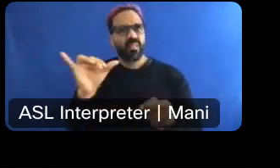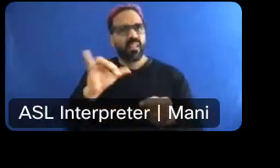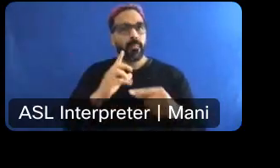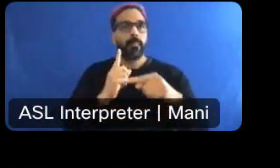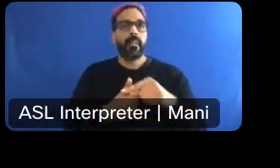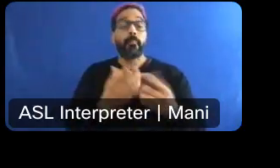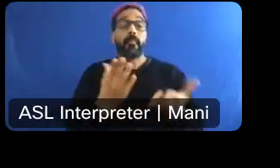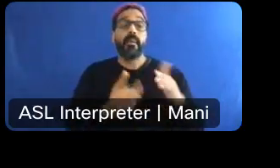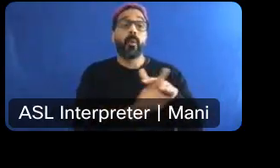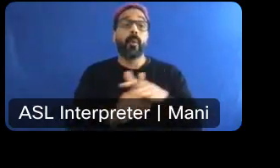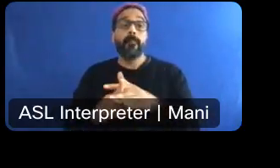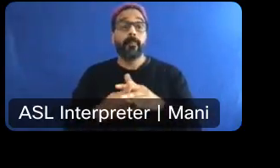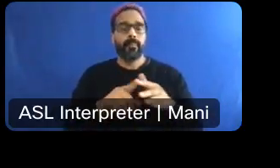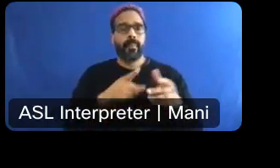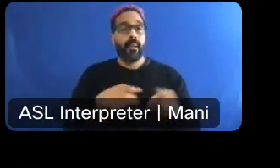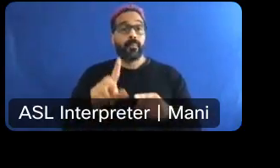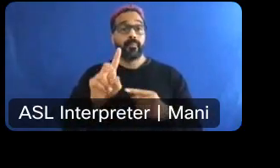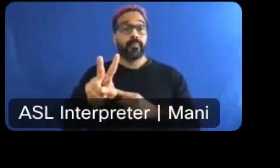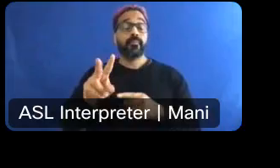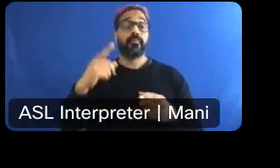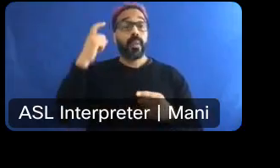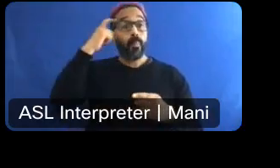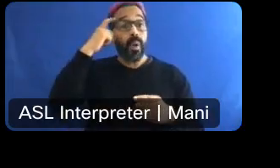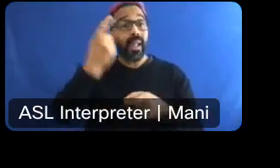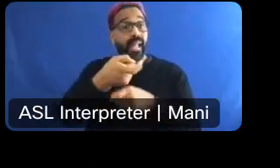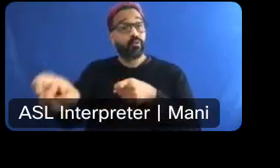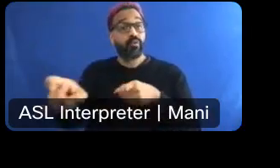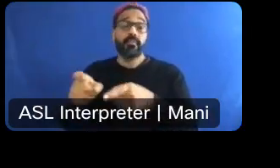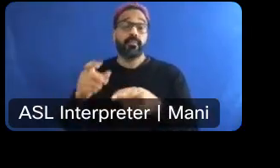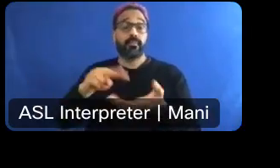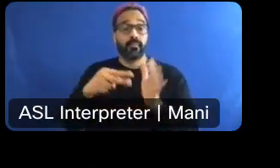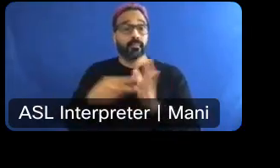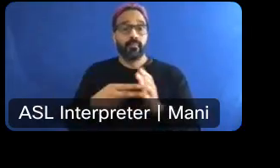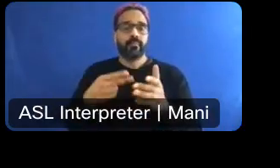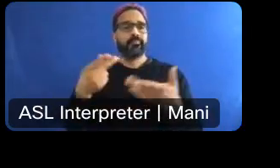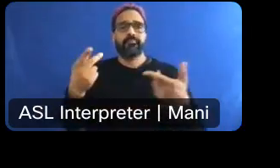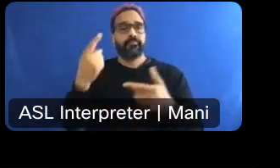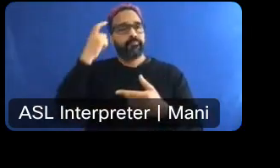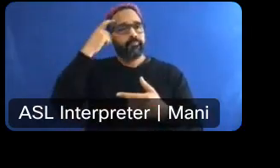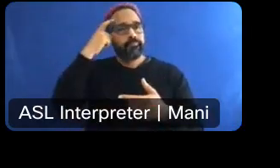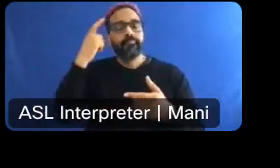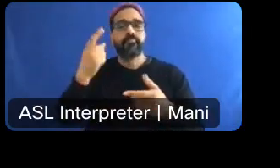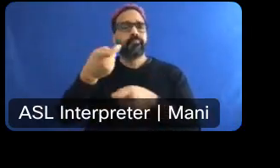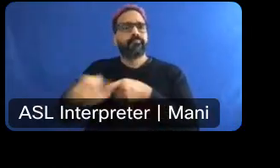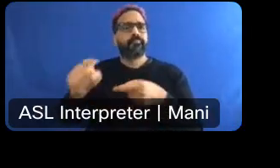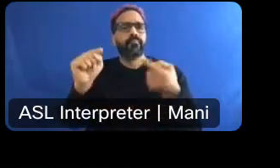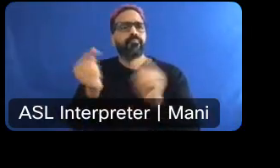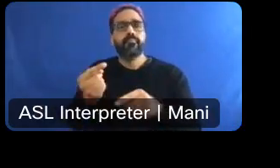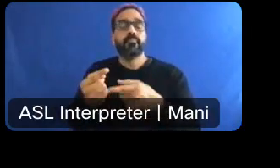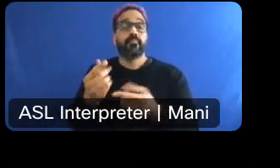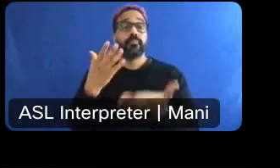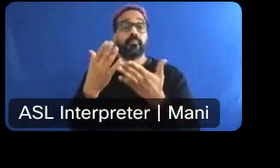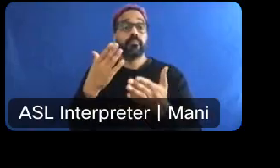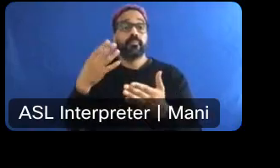By definition, a brain injury is damage to one's brain by an external force to the skull or a lack